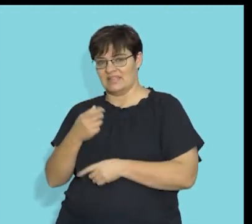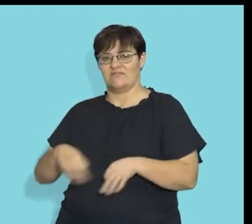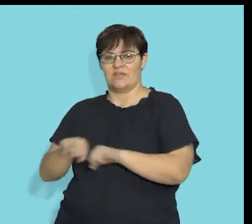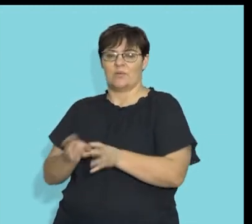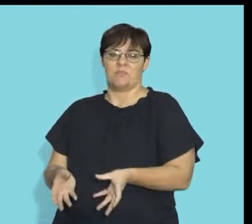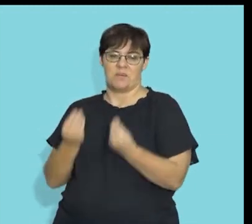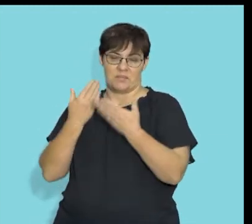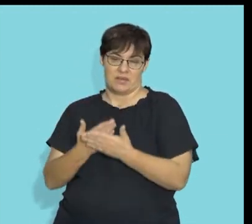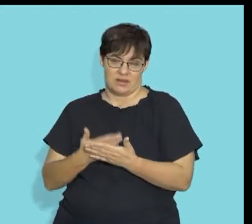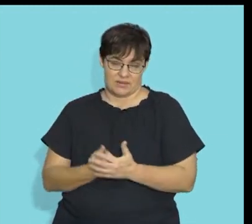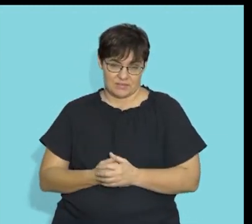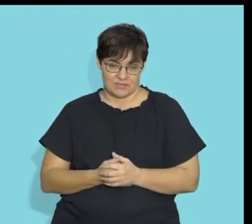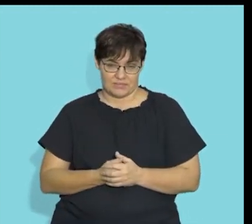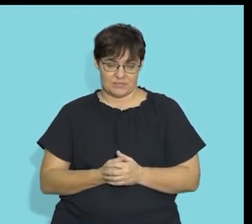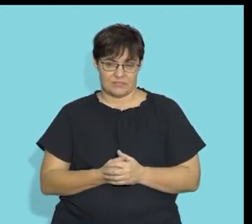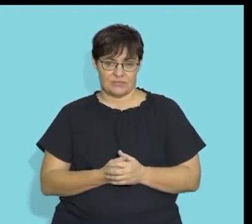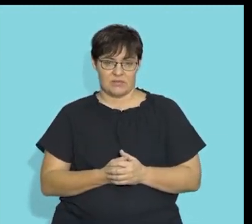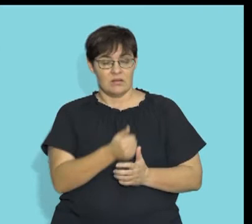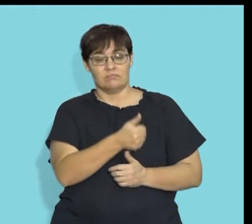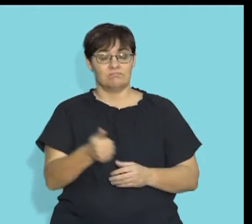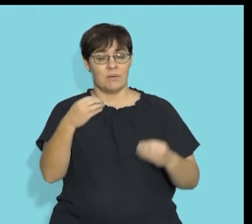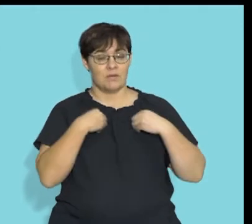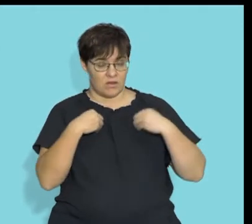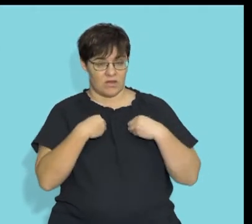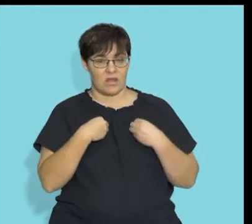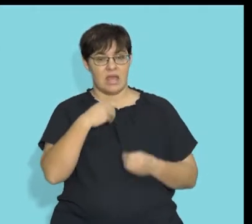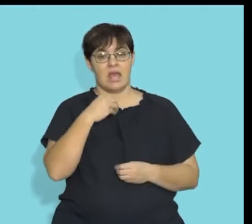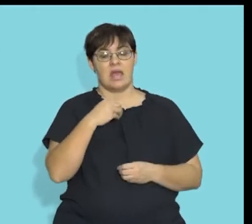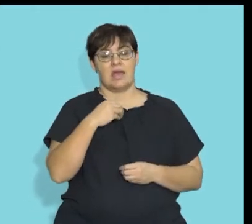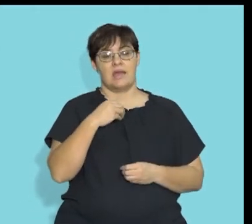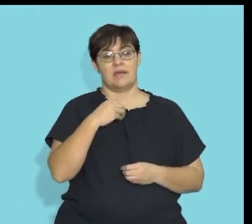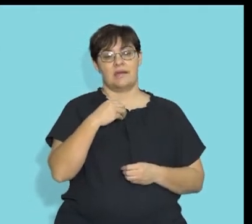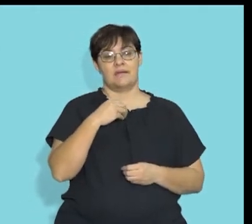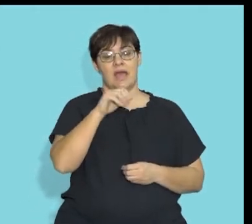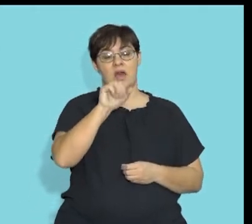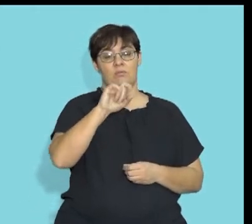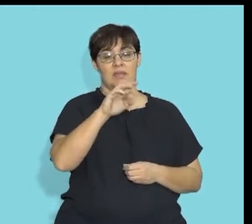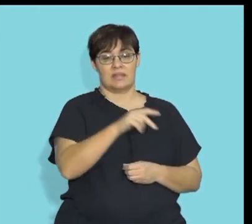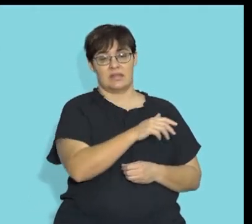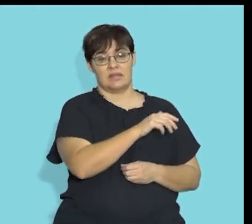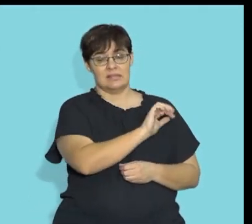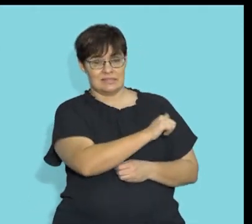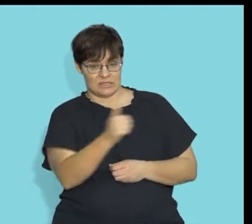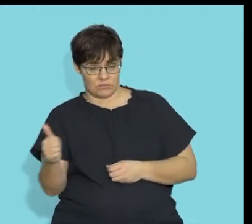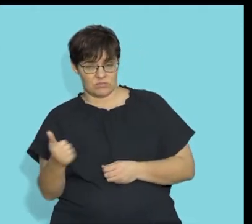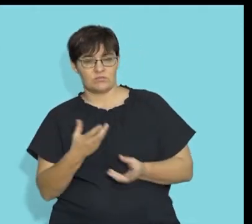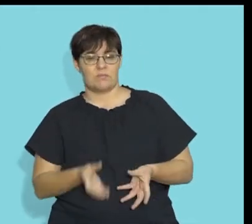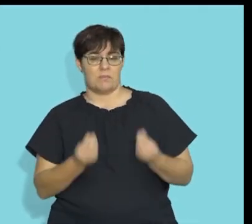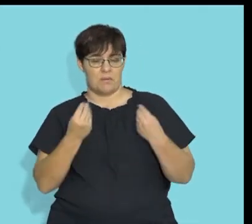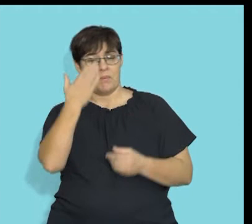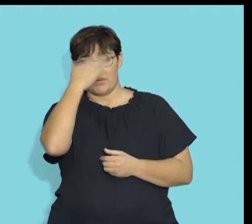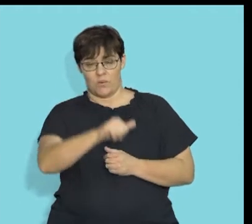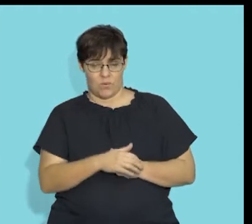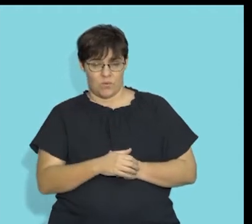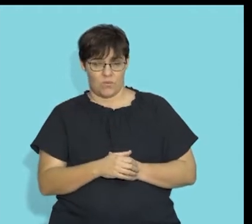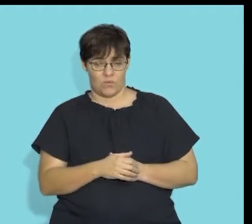my D value. I'm going to use the main property of an arithmetic sequence in order to determine the value of k.